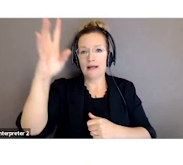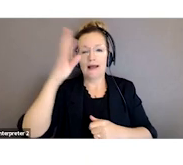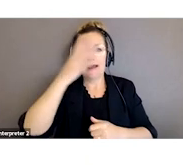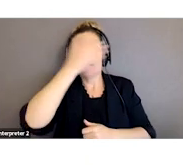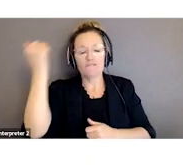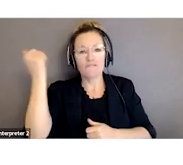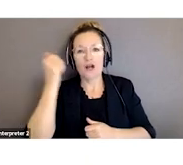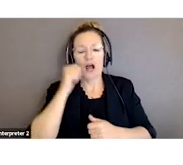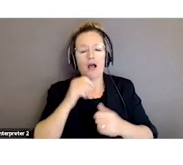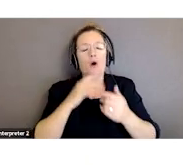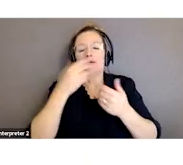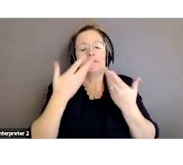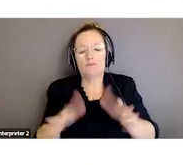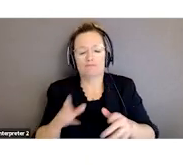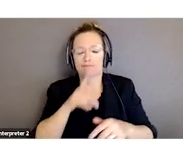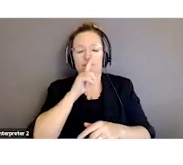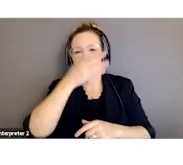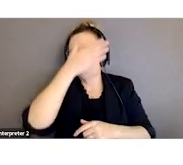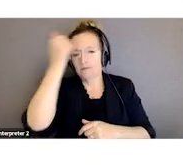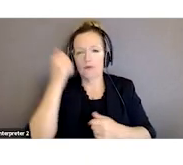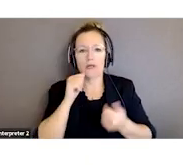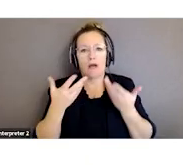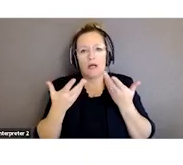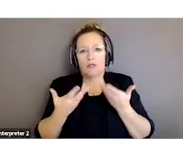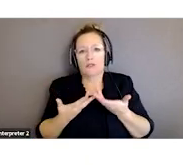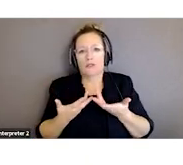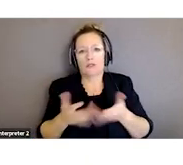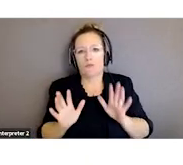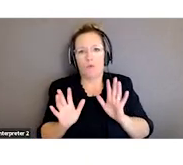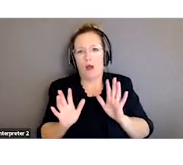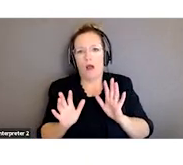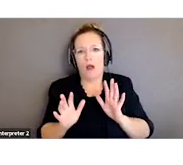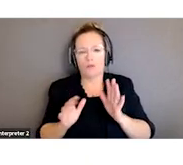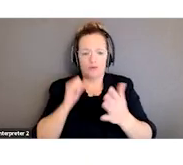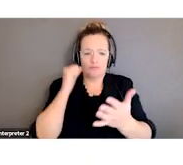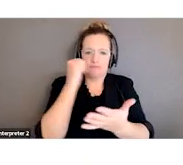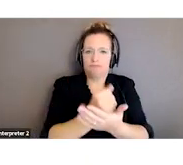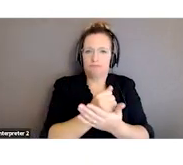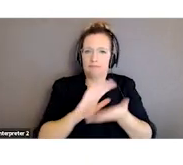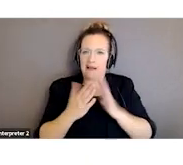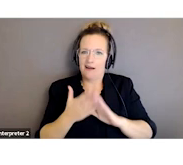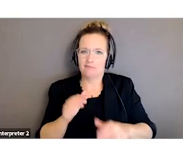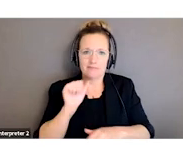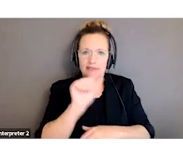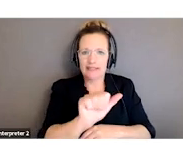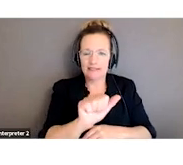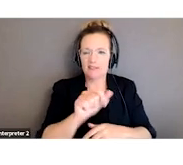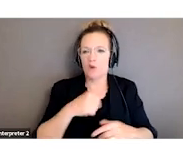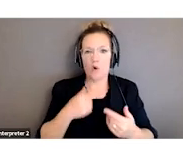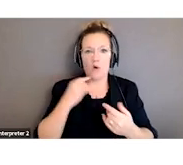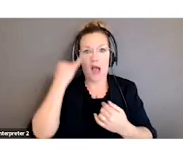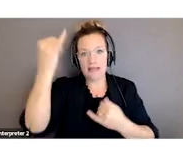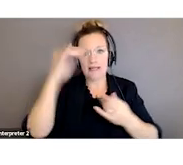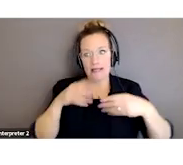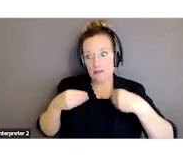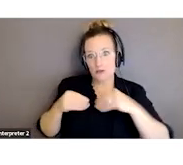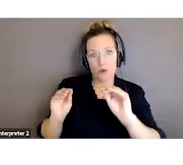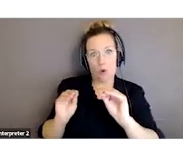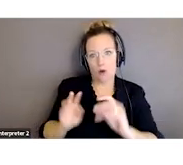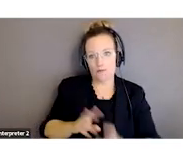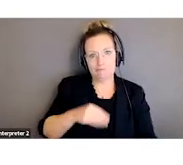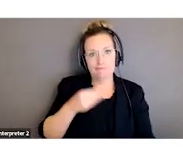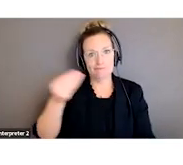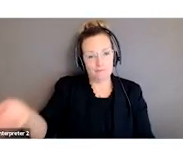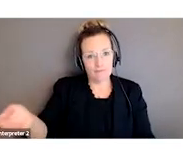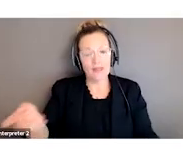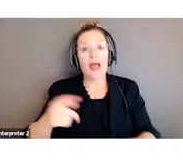it. And it has never been patented ever since. The formula was placed in a bank vault and remains